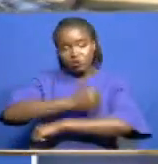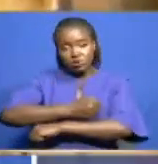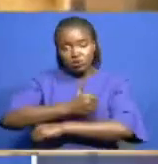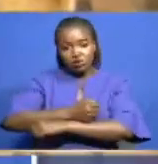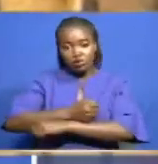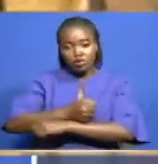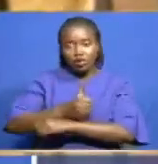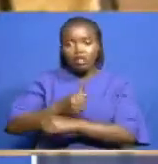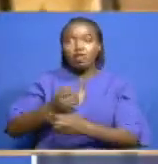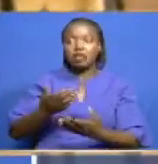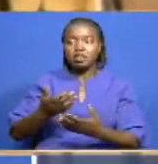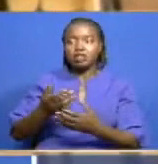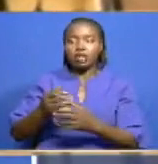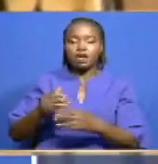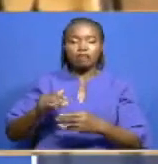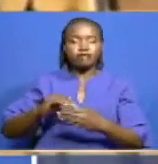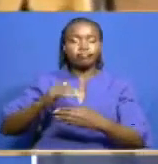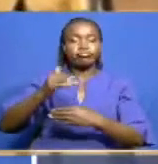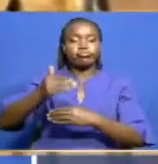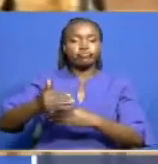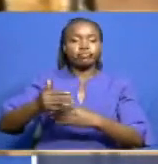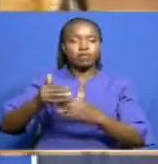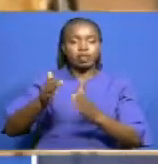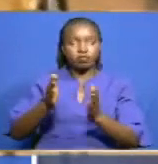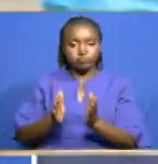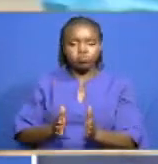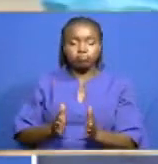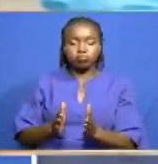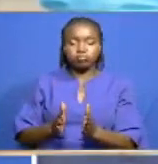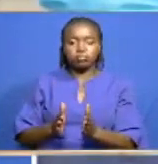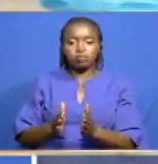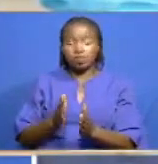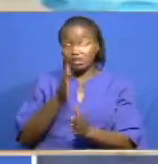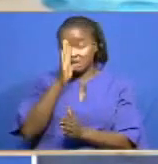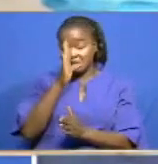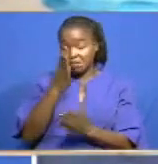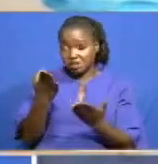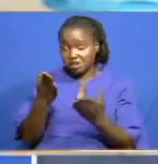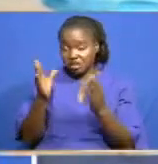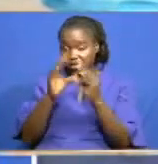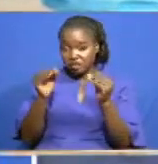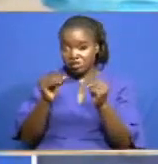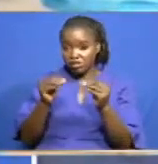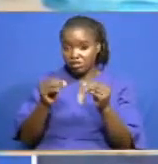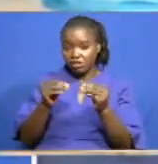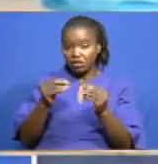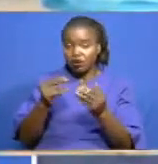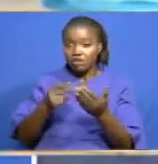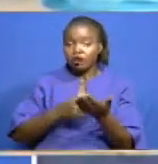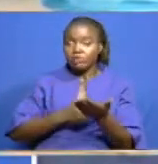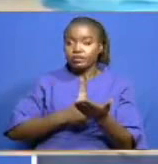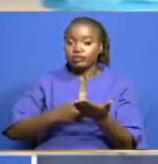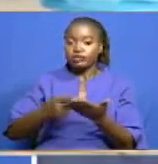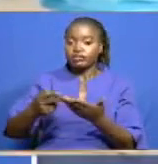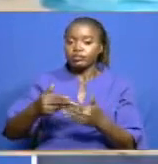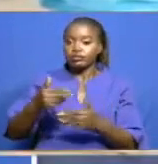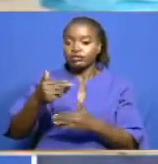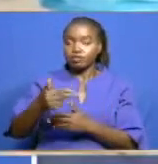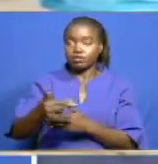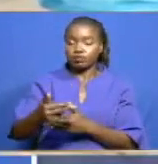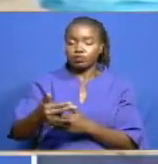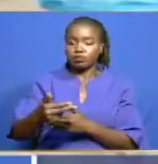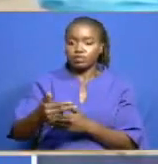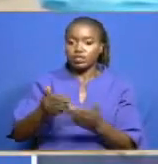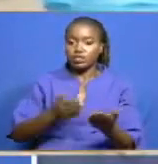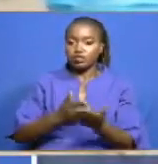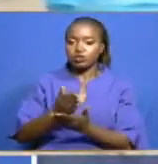is on course and dismissed claims about its ineffectiveness. For the next 2 weeks, we are going to ensure